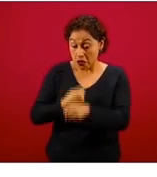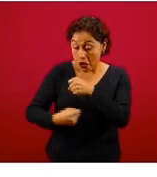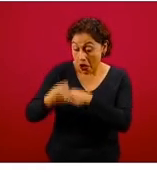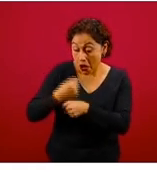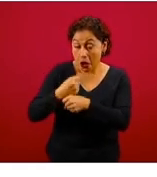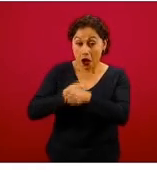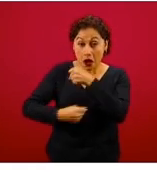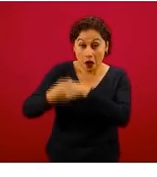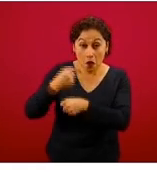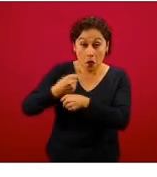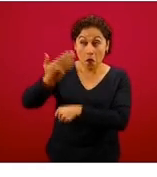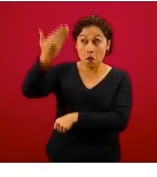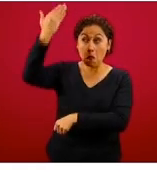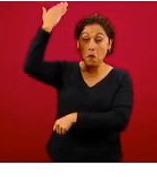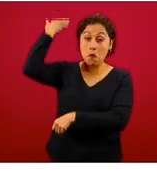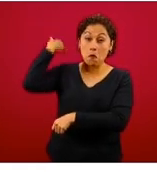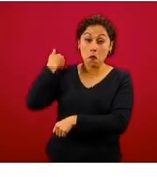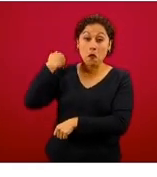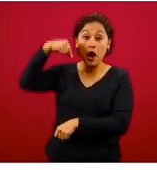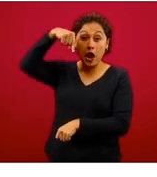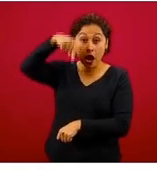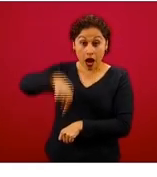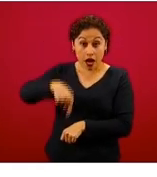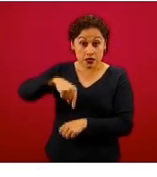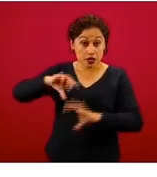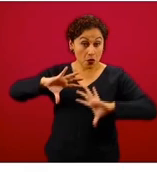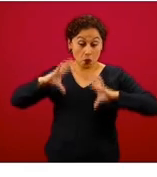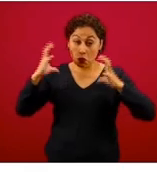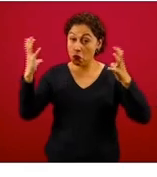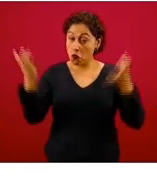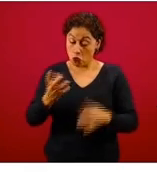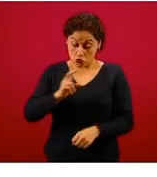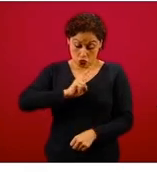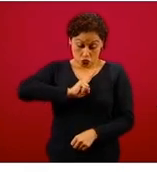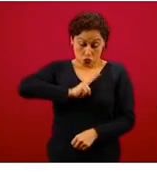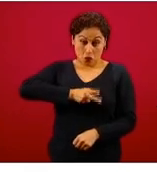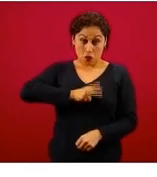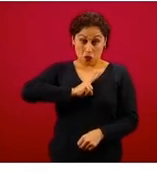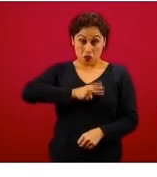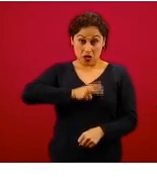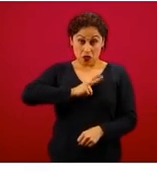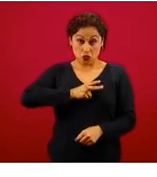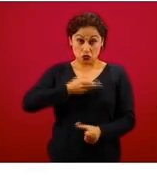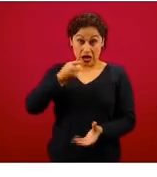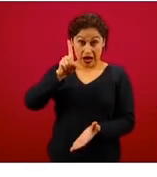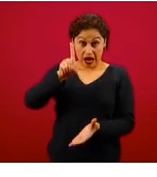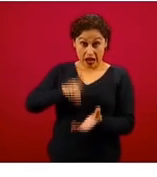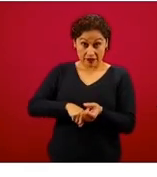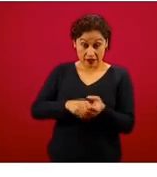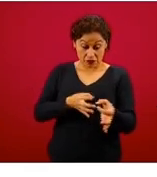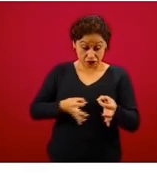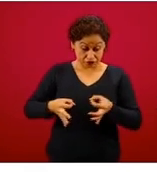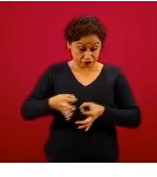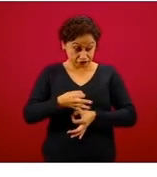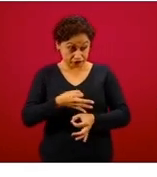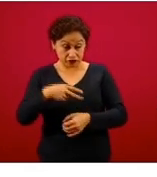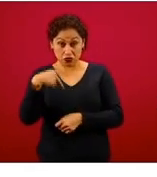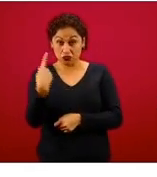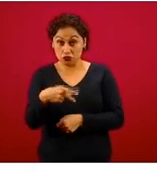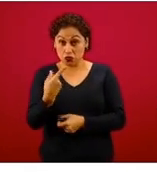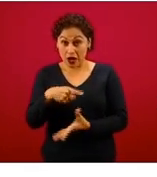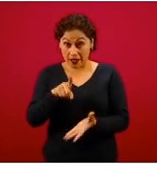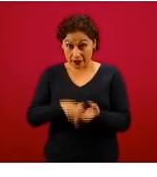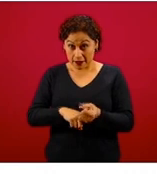And I would like to emphasize that for thousands of years, these viruses have